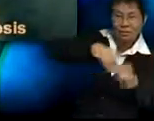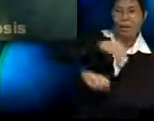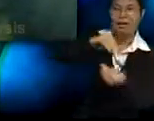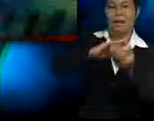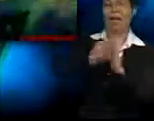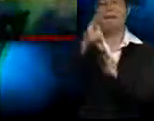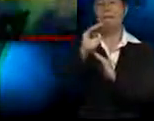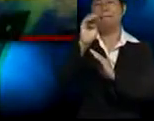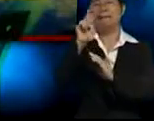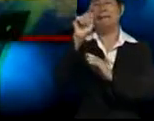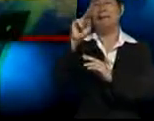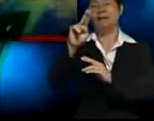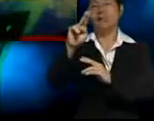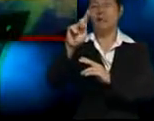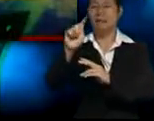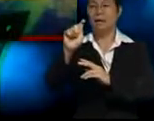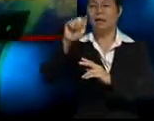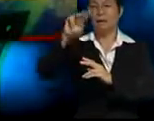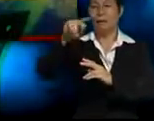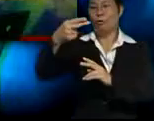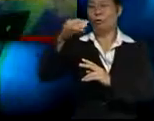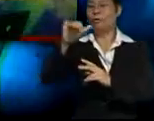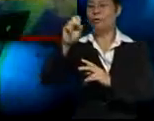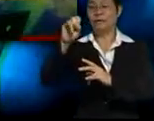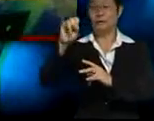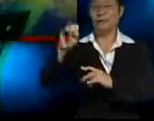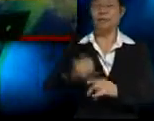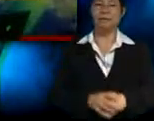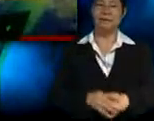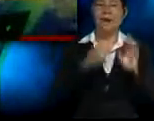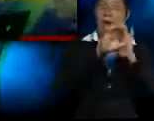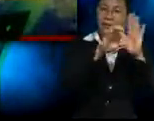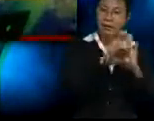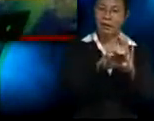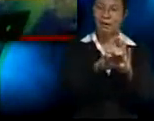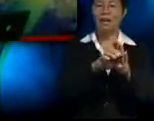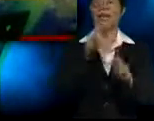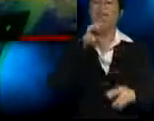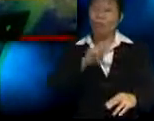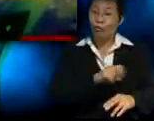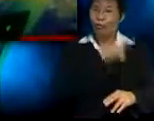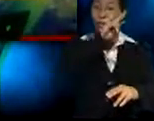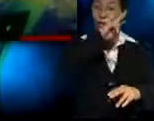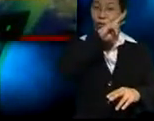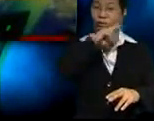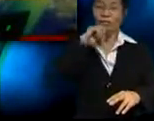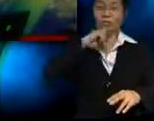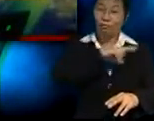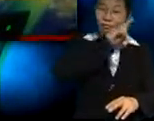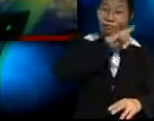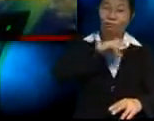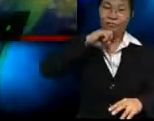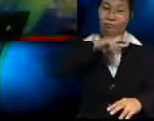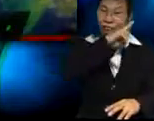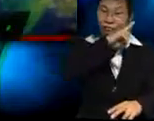metamorphosis. For example, the frogs. I am a frog, and we frogs